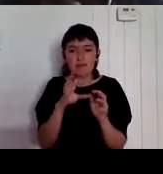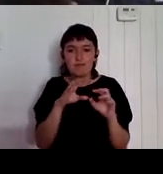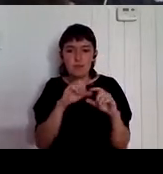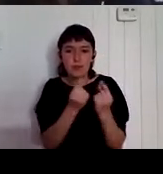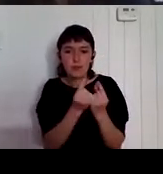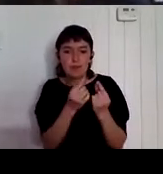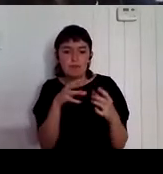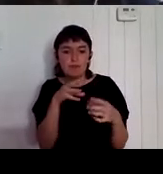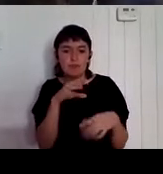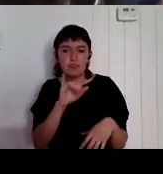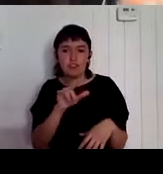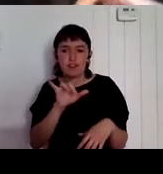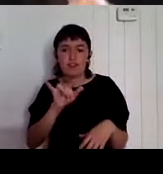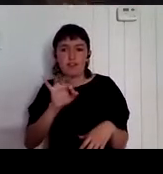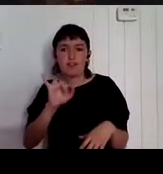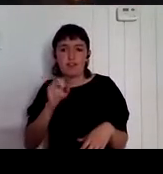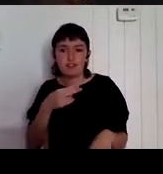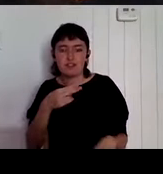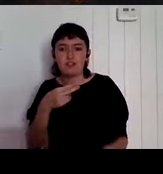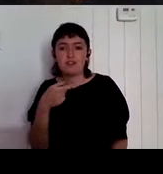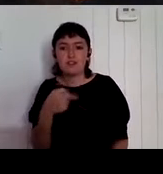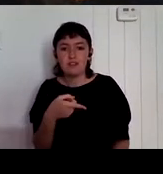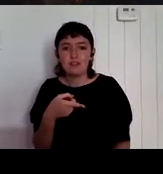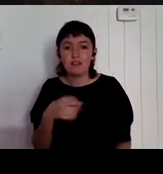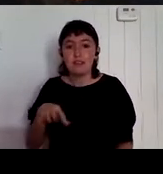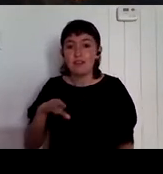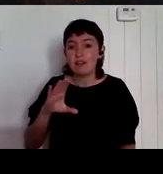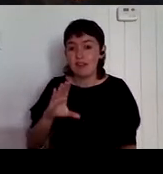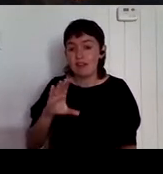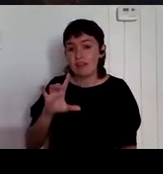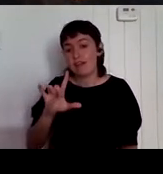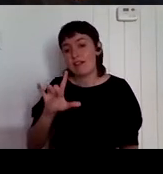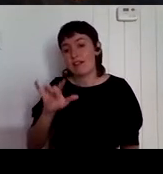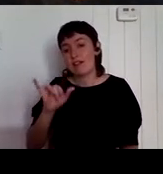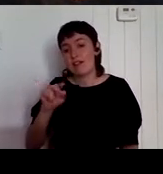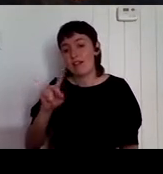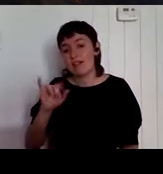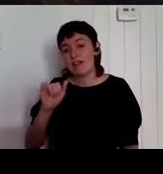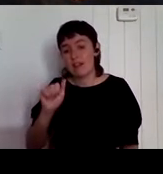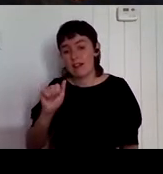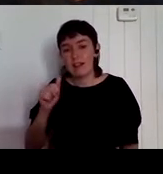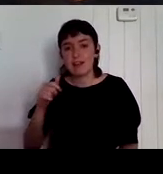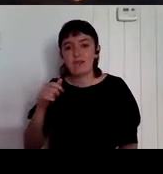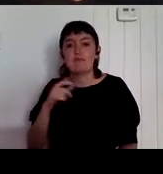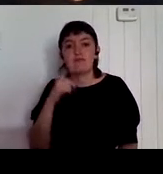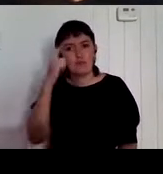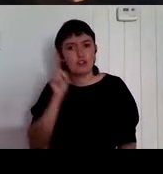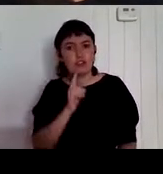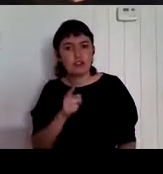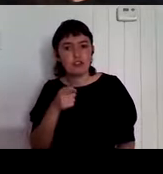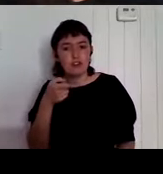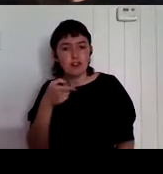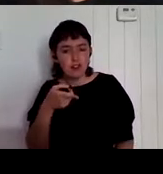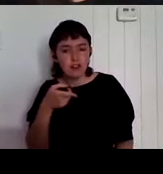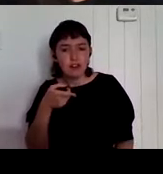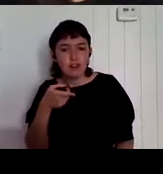um, for Clidia, for sure, and some other hydrozoans, the jellyfish Medusa stage. So if you think of the polyp